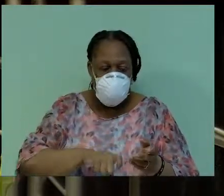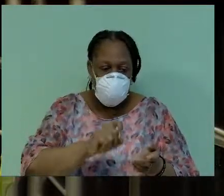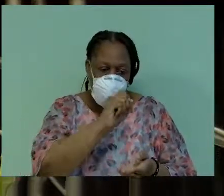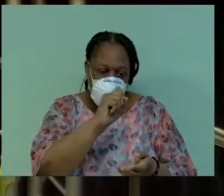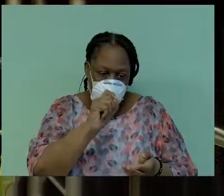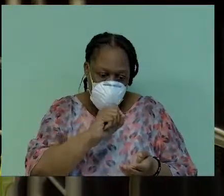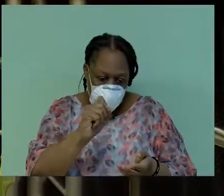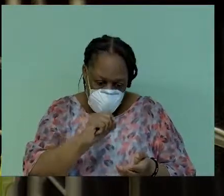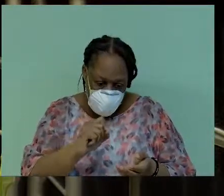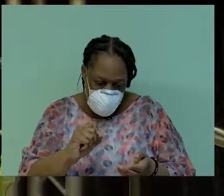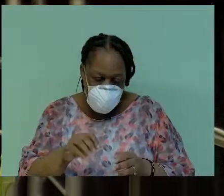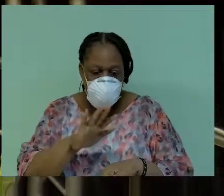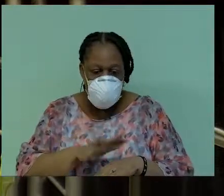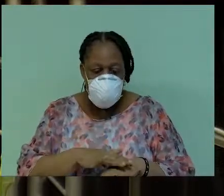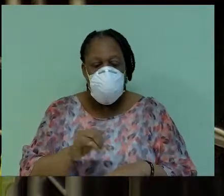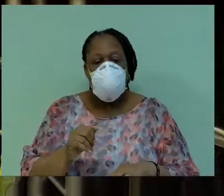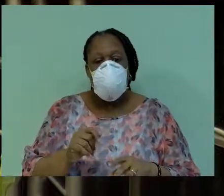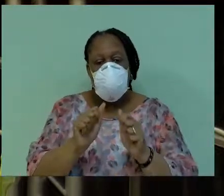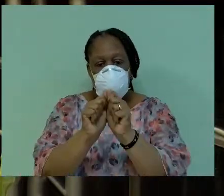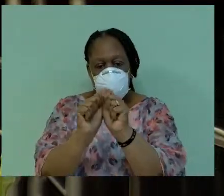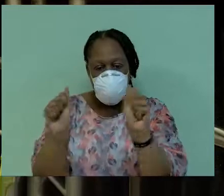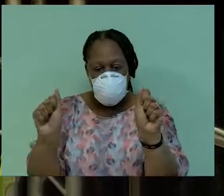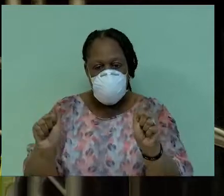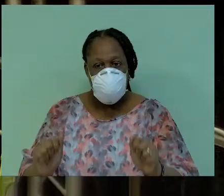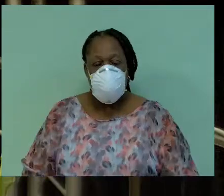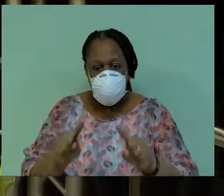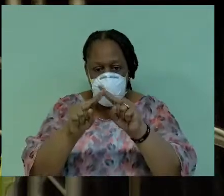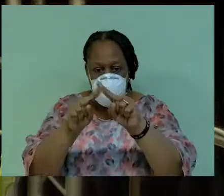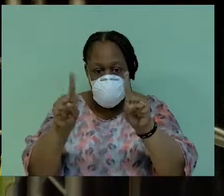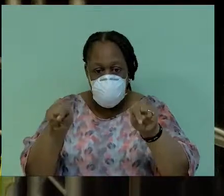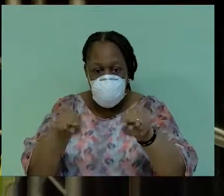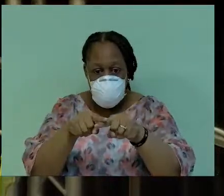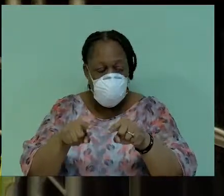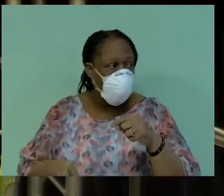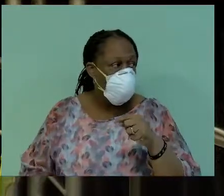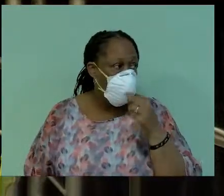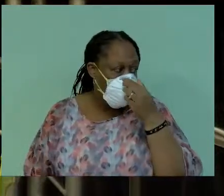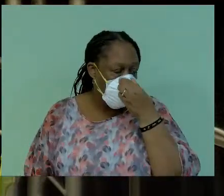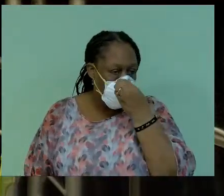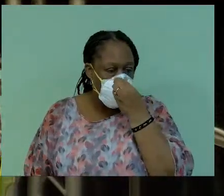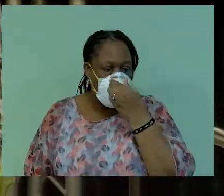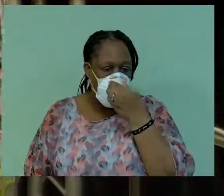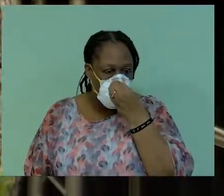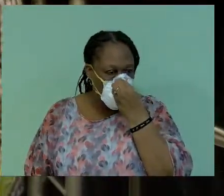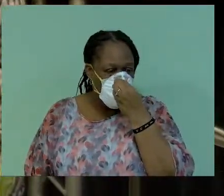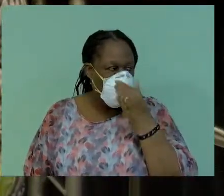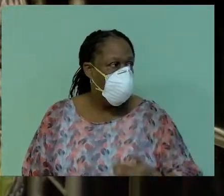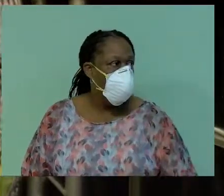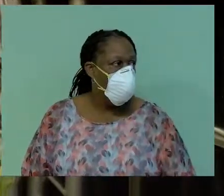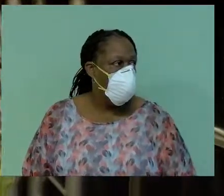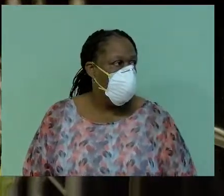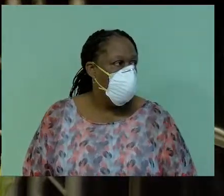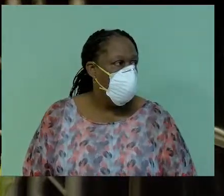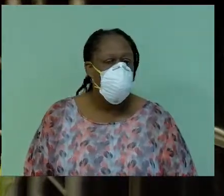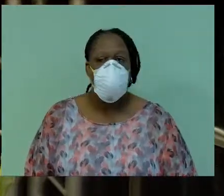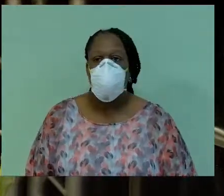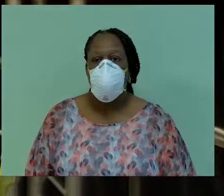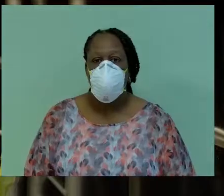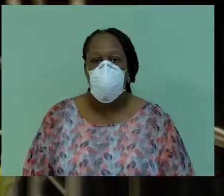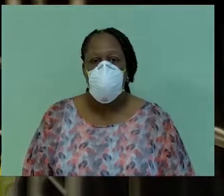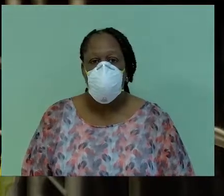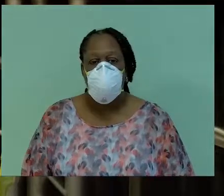Now, we should also try to avoid putting something on the label that you cannot substantiate.